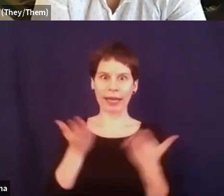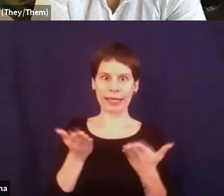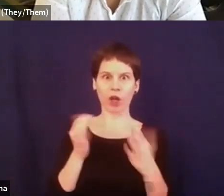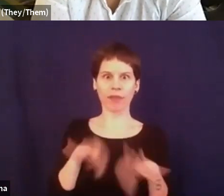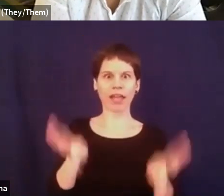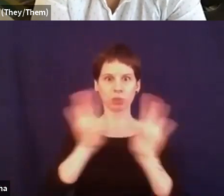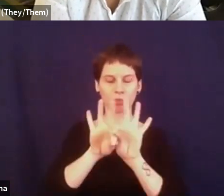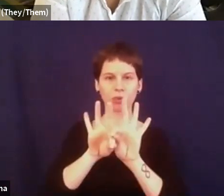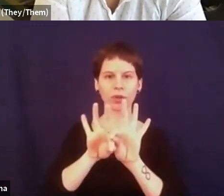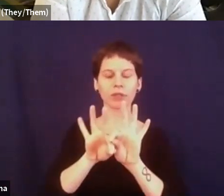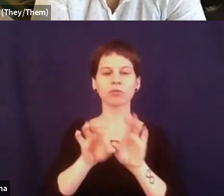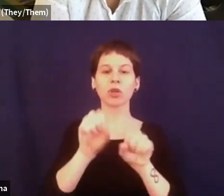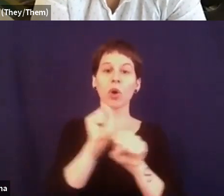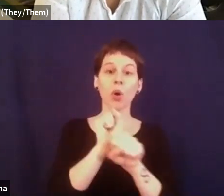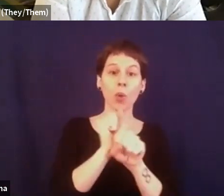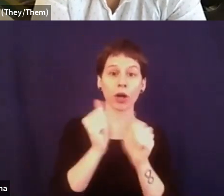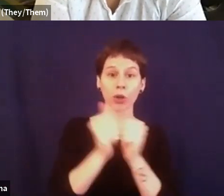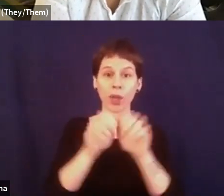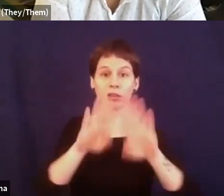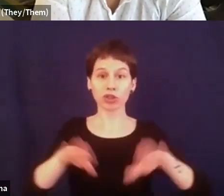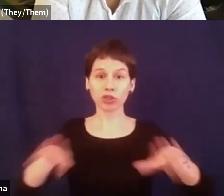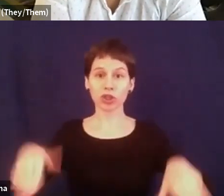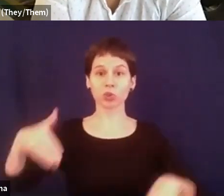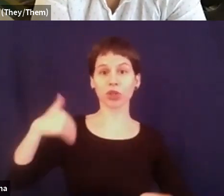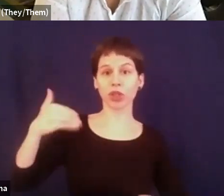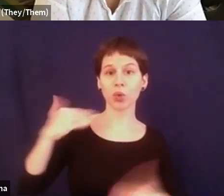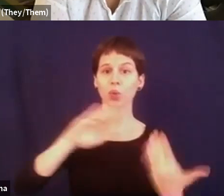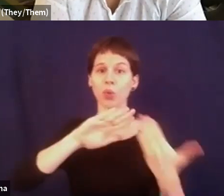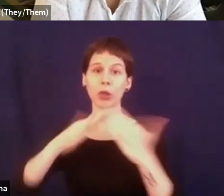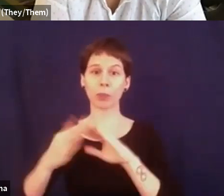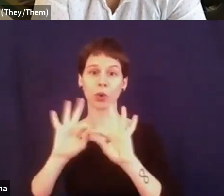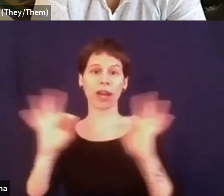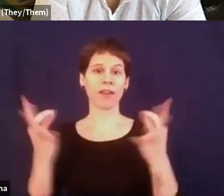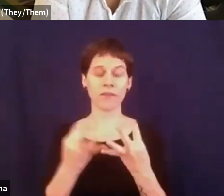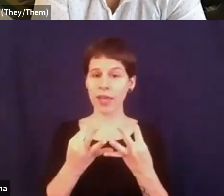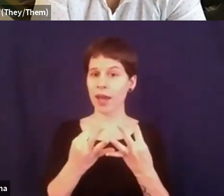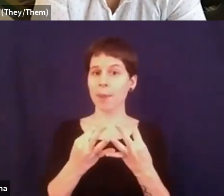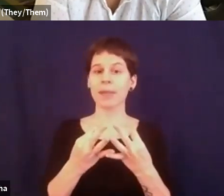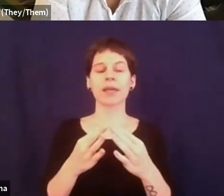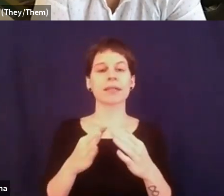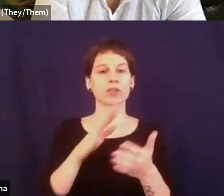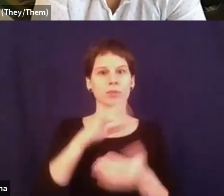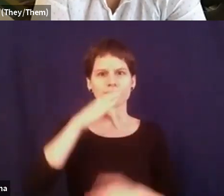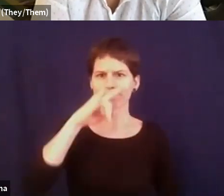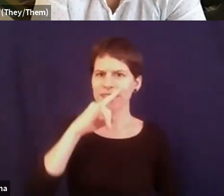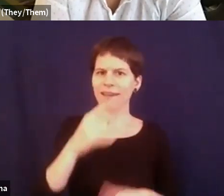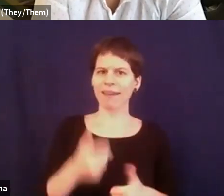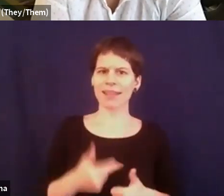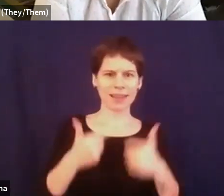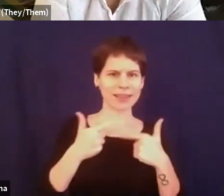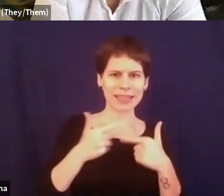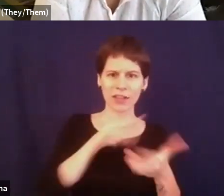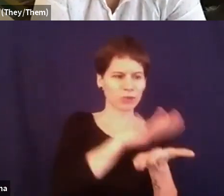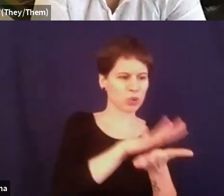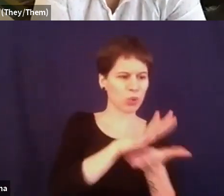talking about working with children, youth, and their communities and families, because children live in school, communities, family, all of those things are. Then